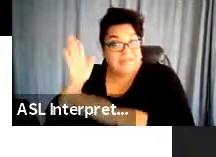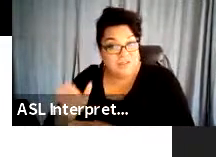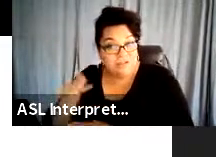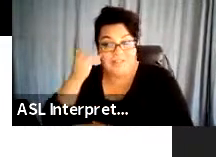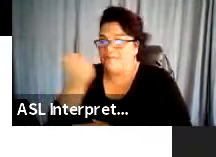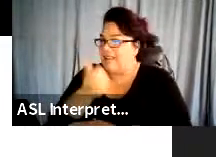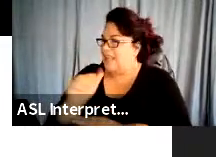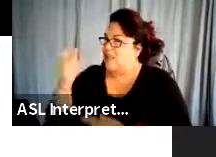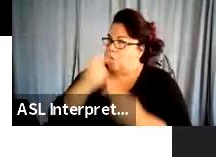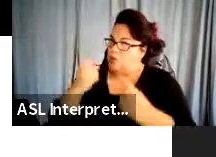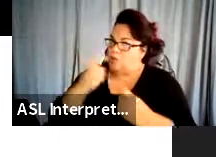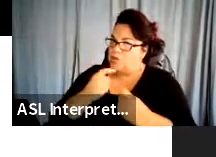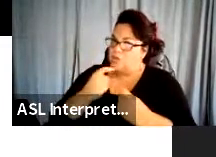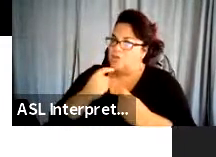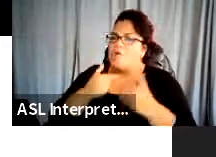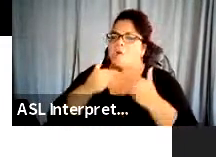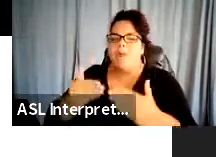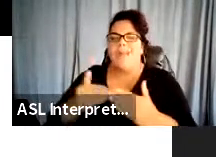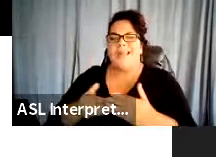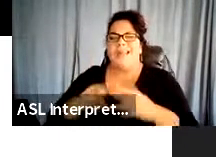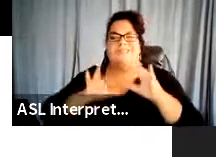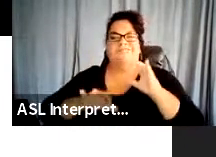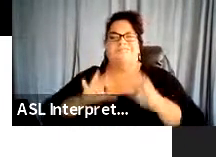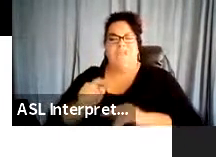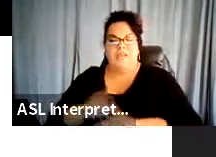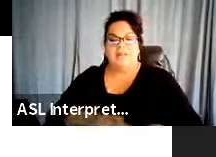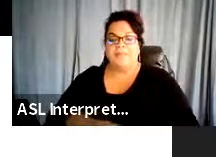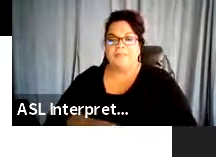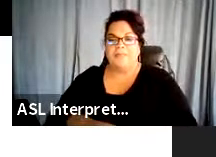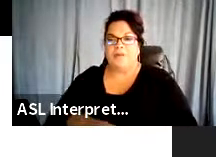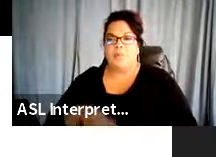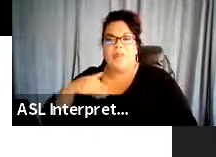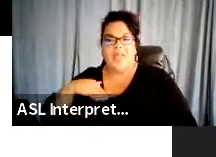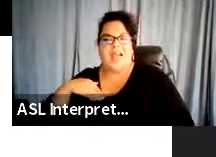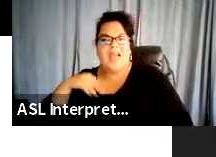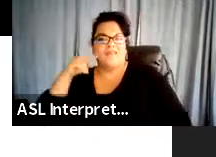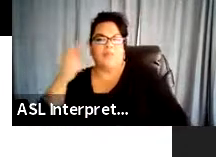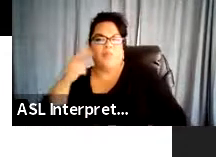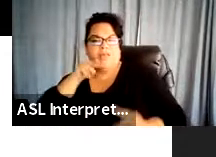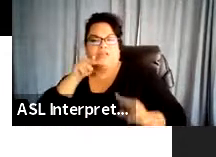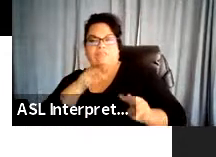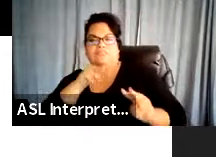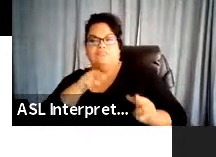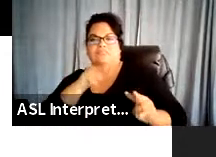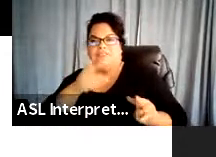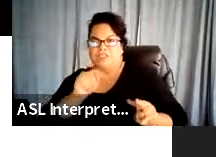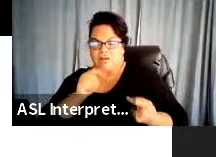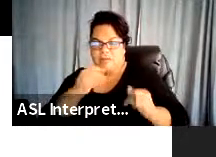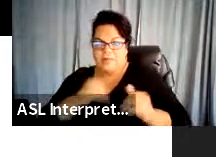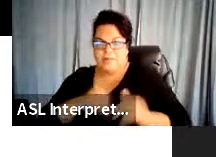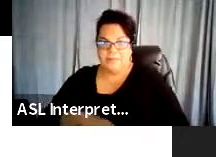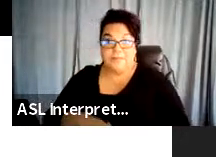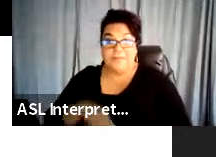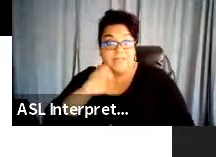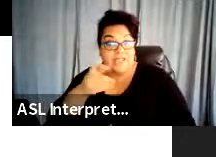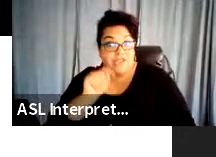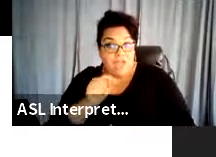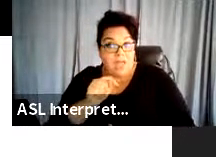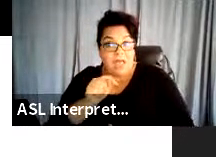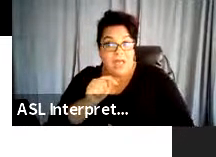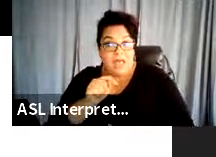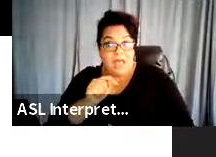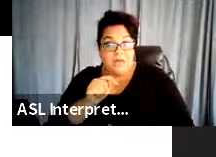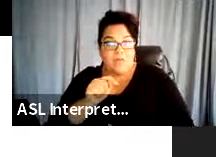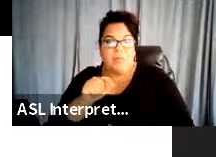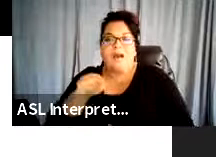question, ask in the chat. There are chat moderators in there. Chat will be available only for